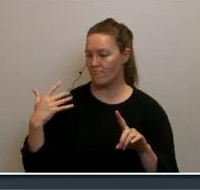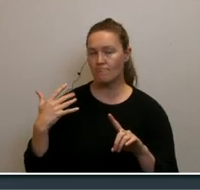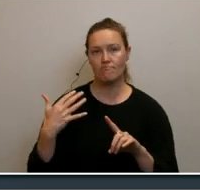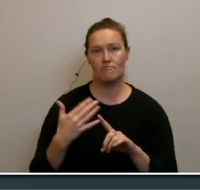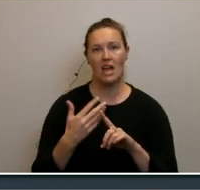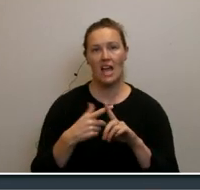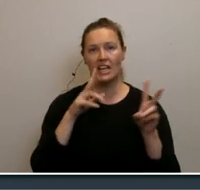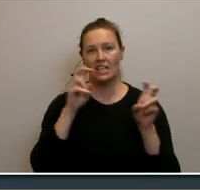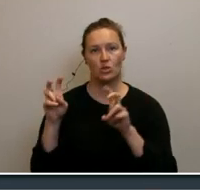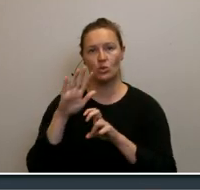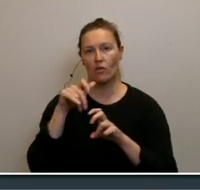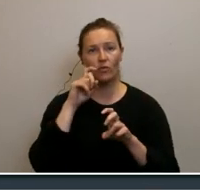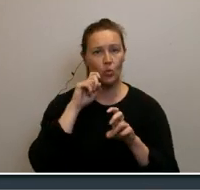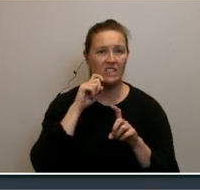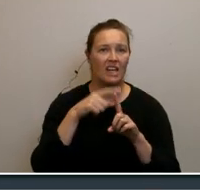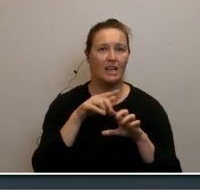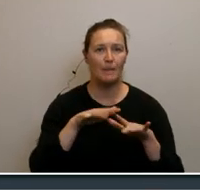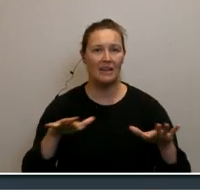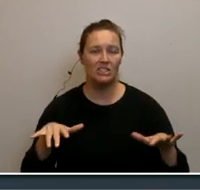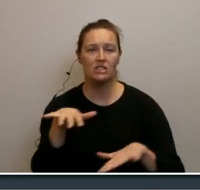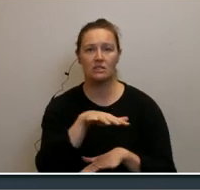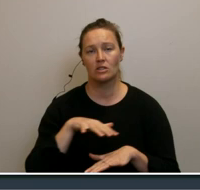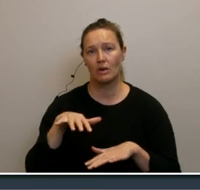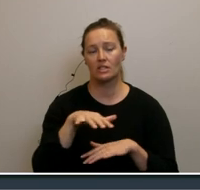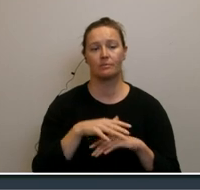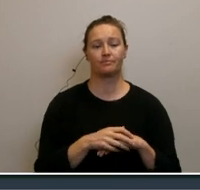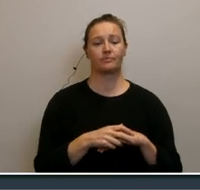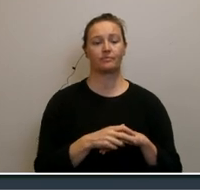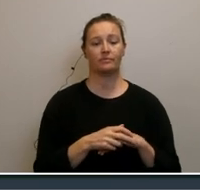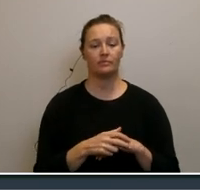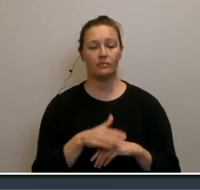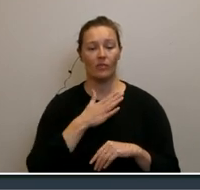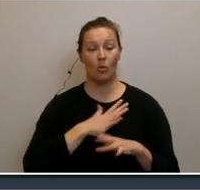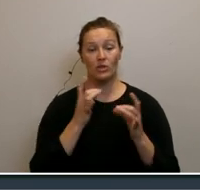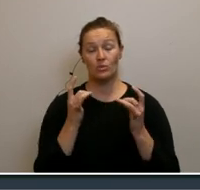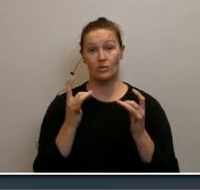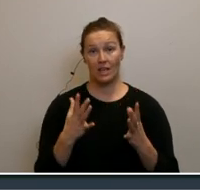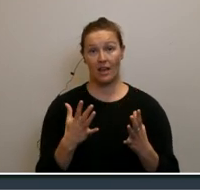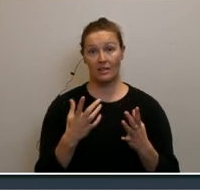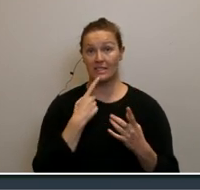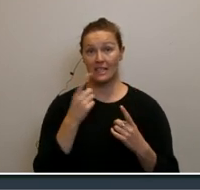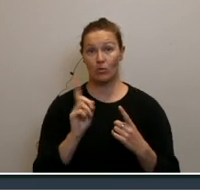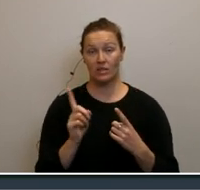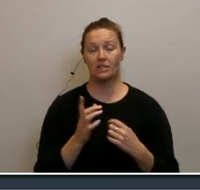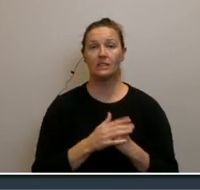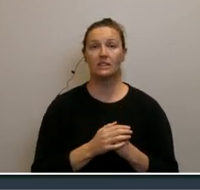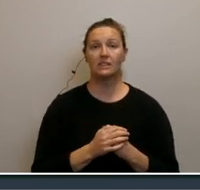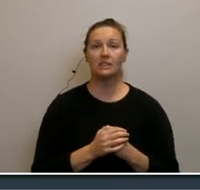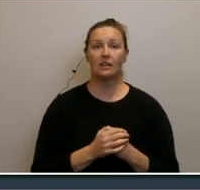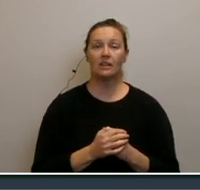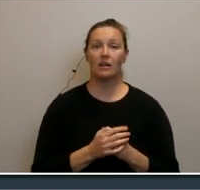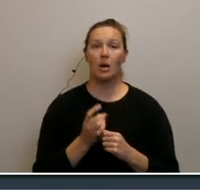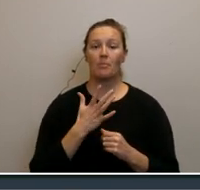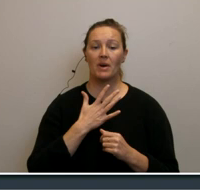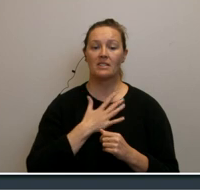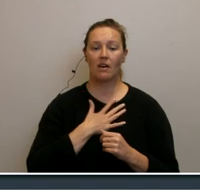and the issues over water and beach situations. I'd just like to start by saying that I spend a lot of time